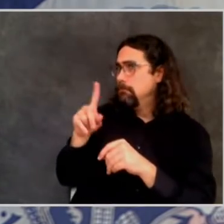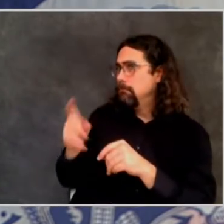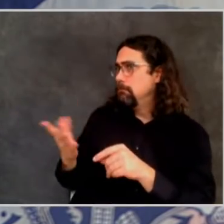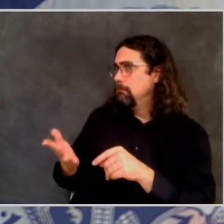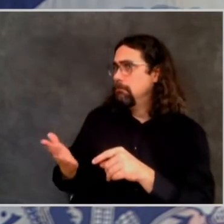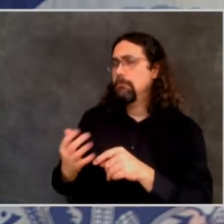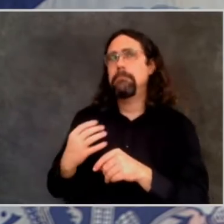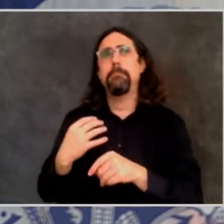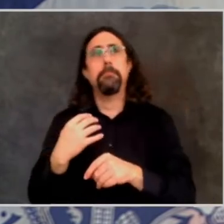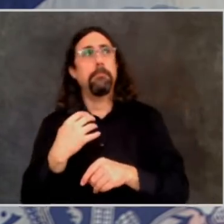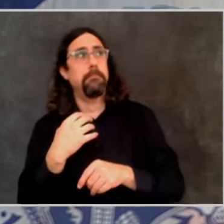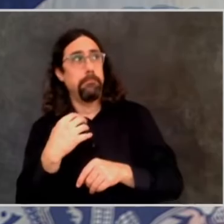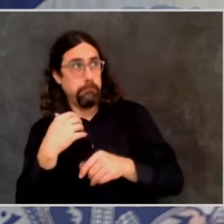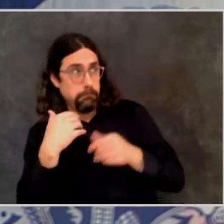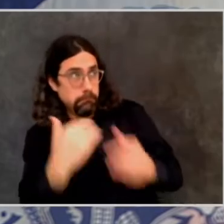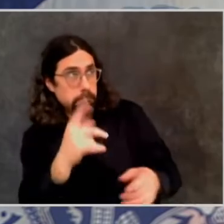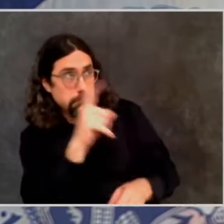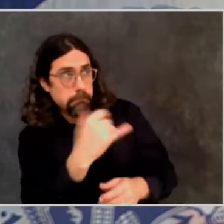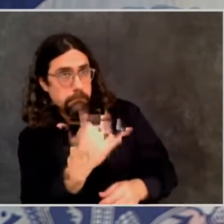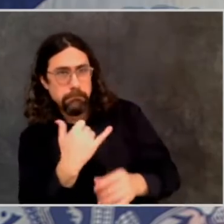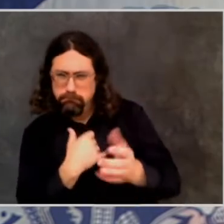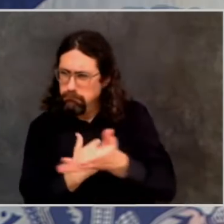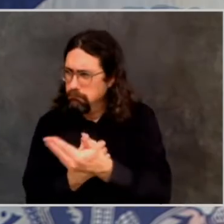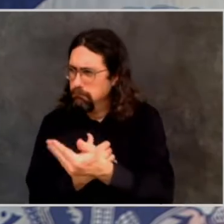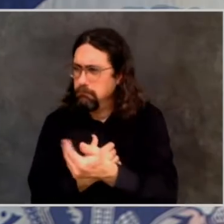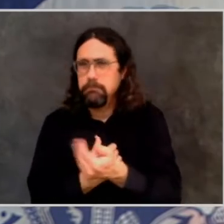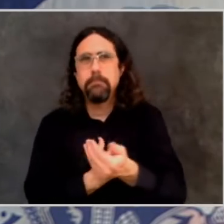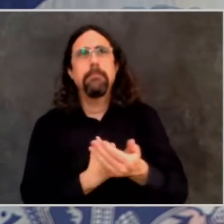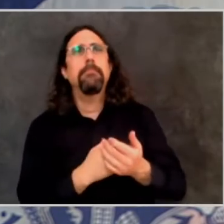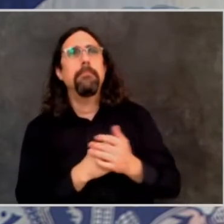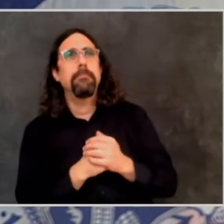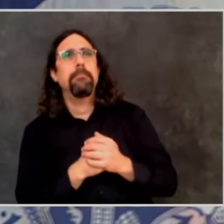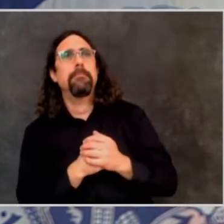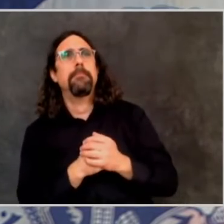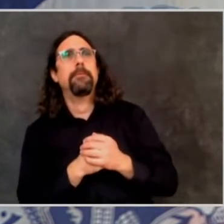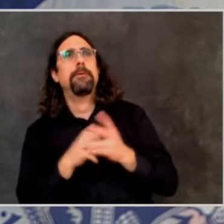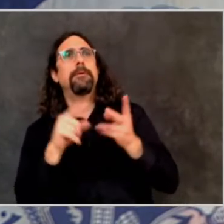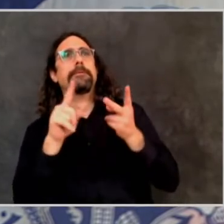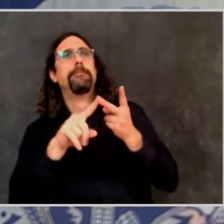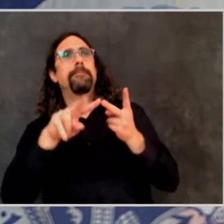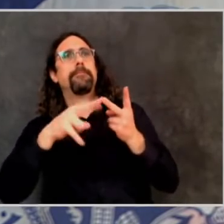lot of people not getting their mail or getting it only very sporadically. And